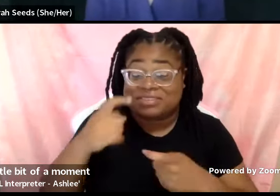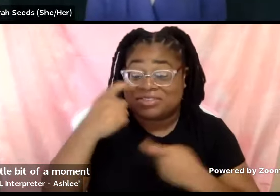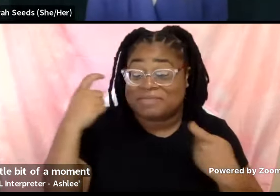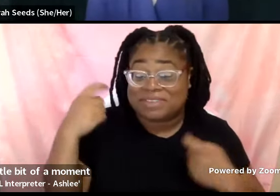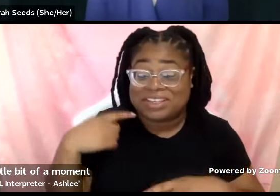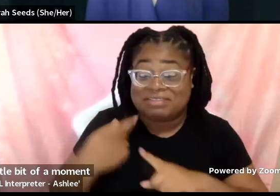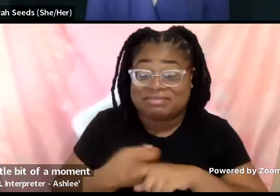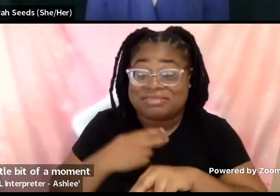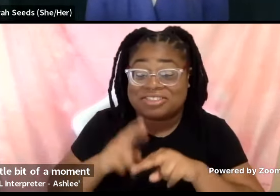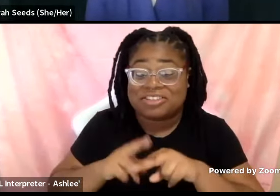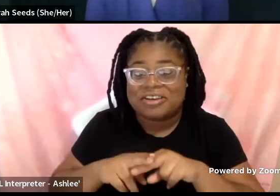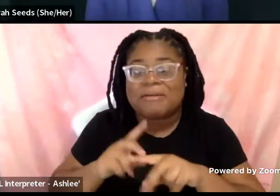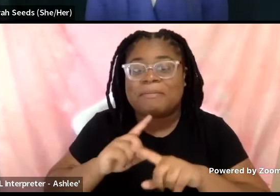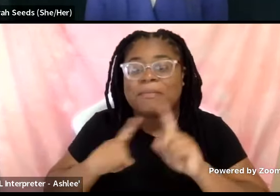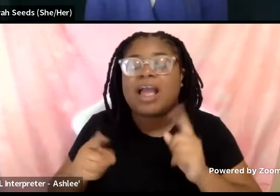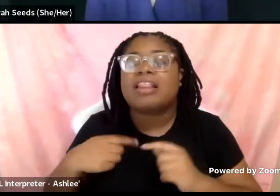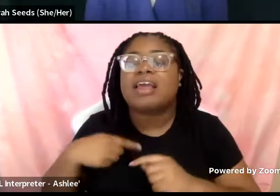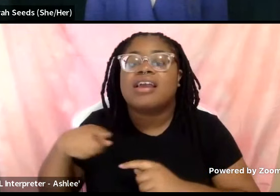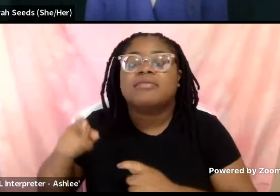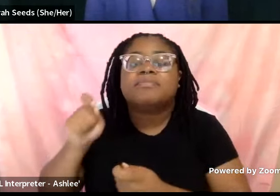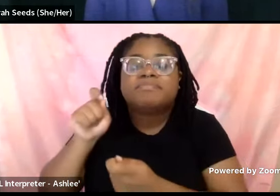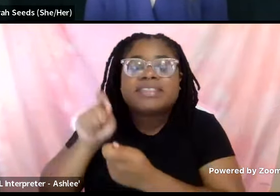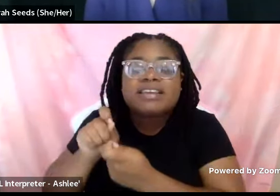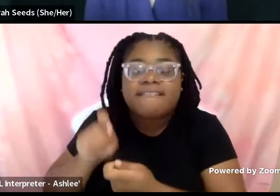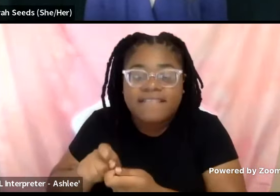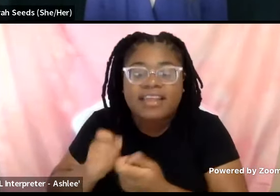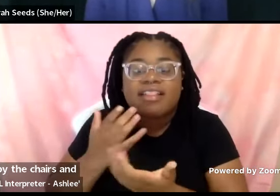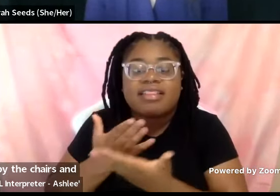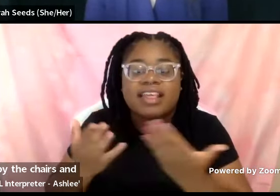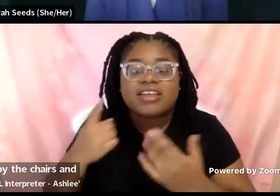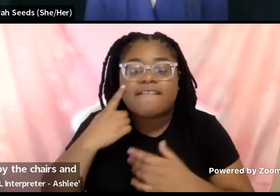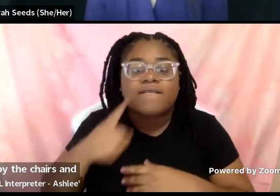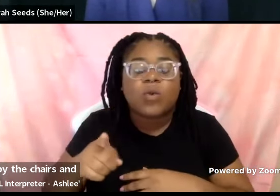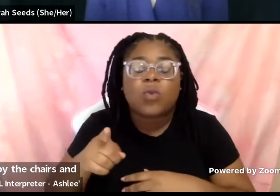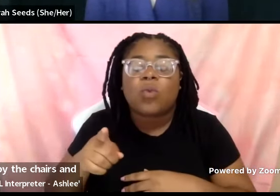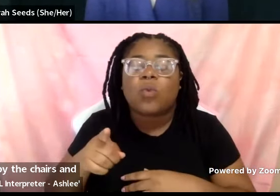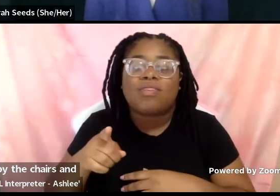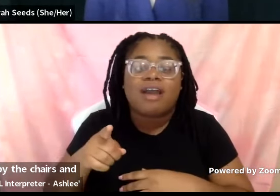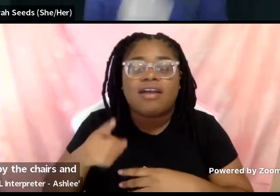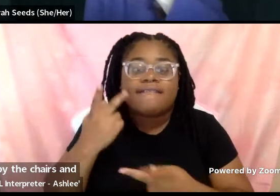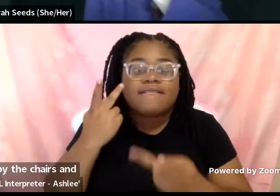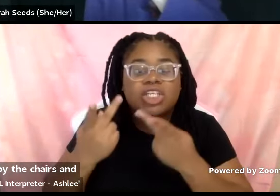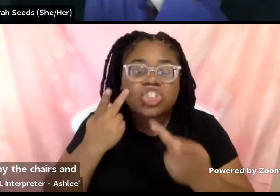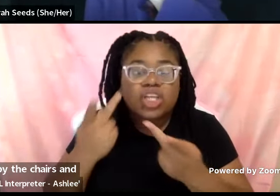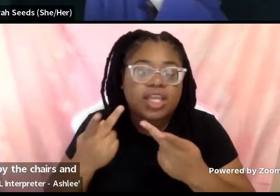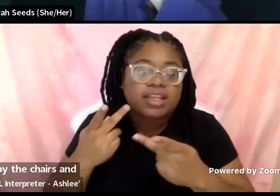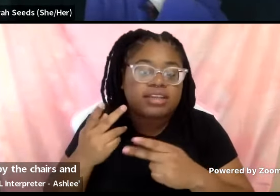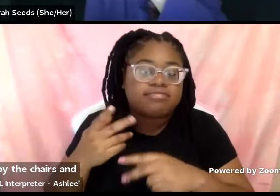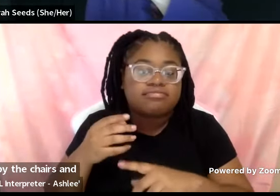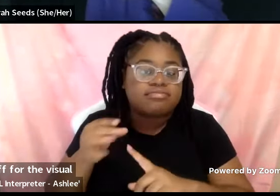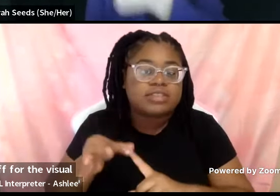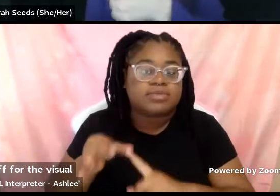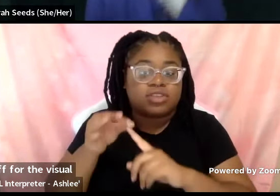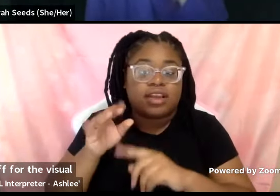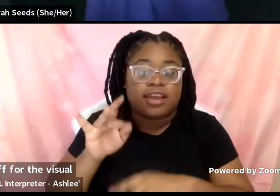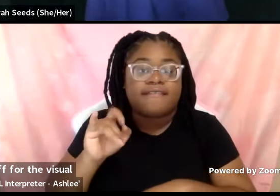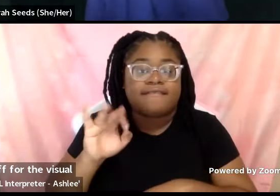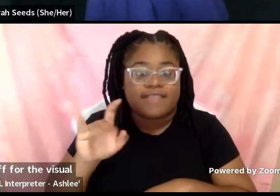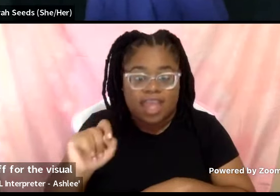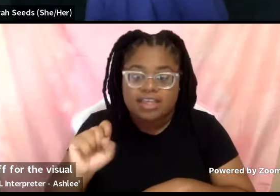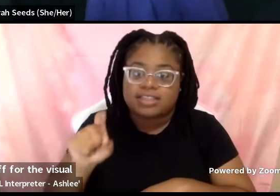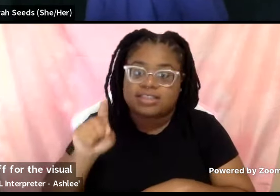have very specific stuff for the visual effects that Jeff Rabenak, who was also our editor and one of our associate